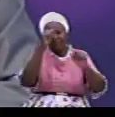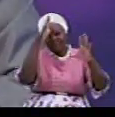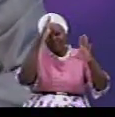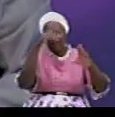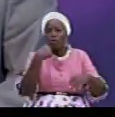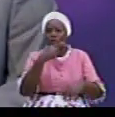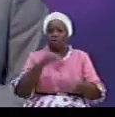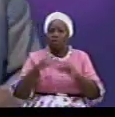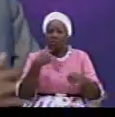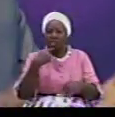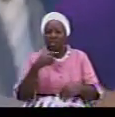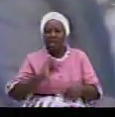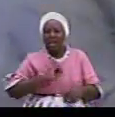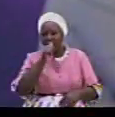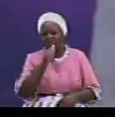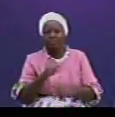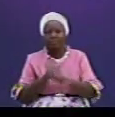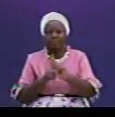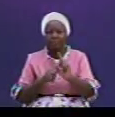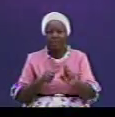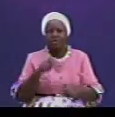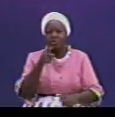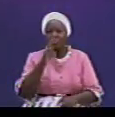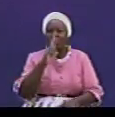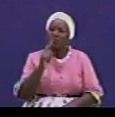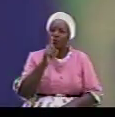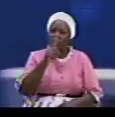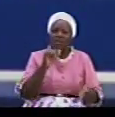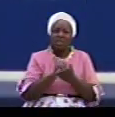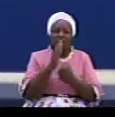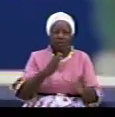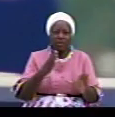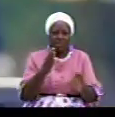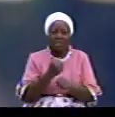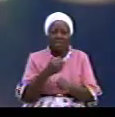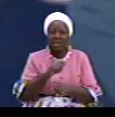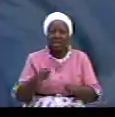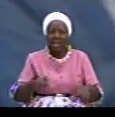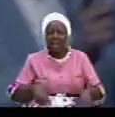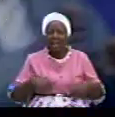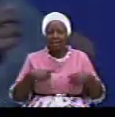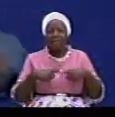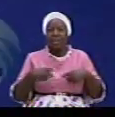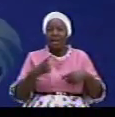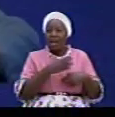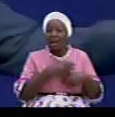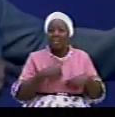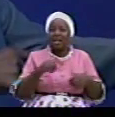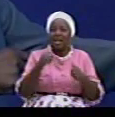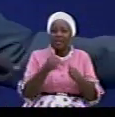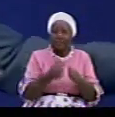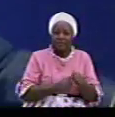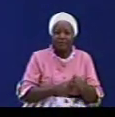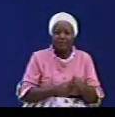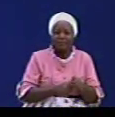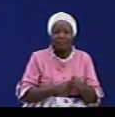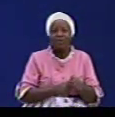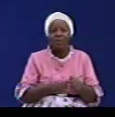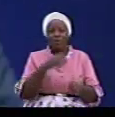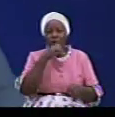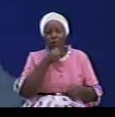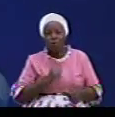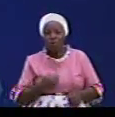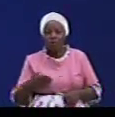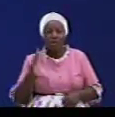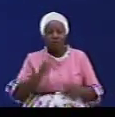say I am? You are the one that will take a life, and every old thing will pass